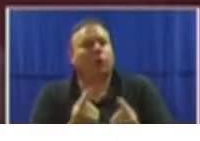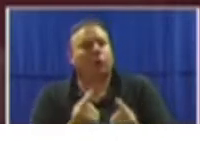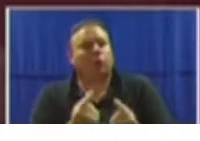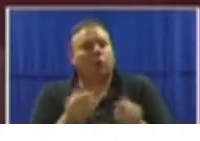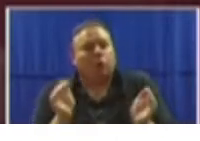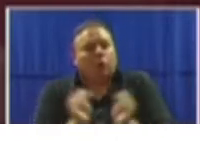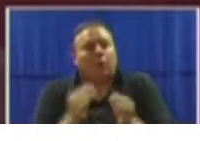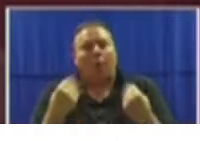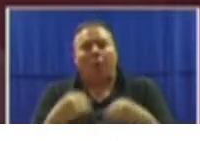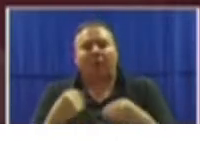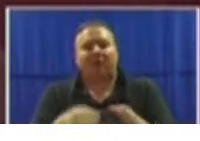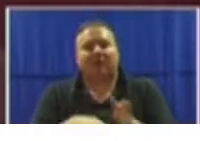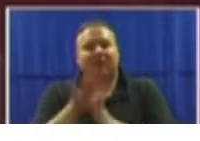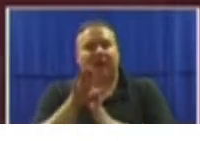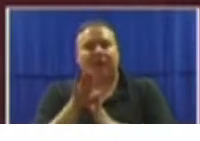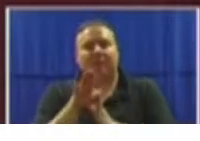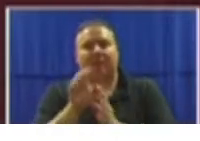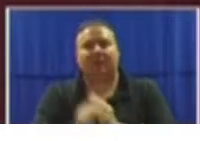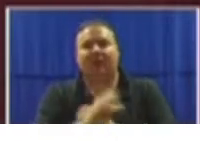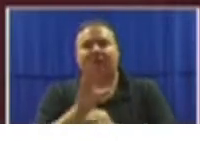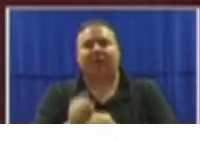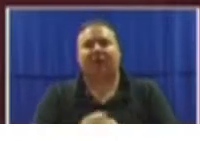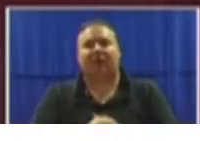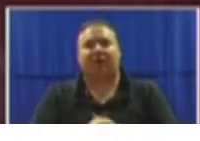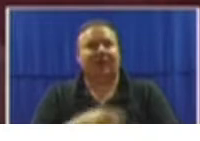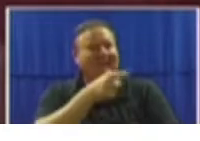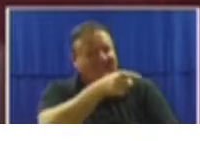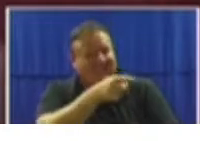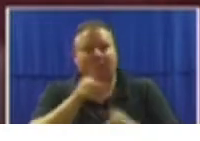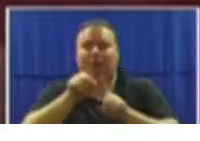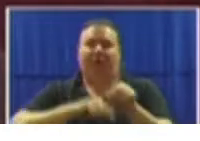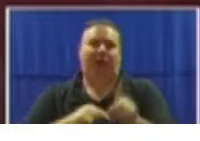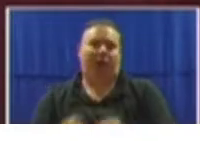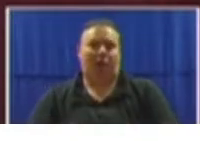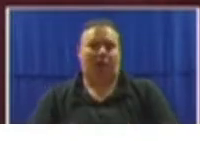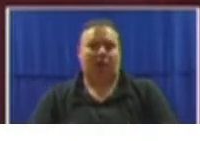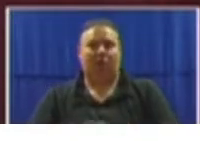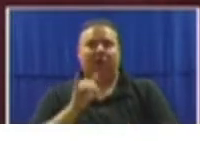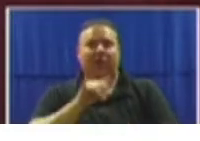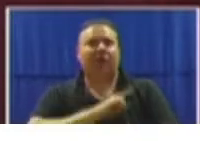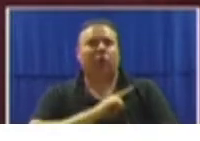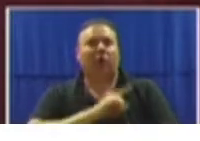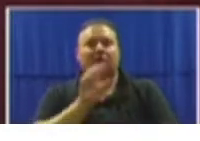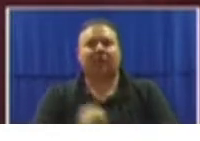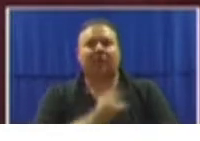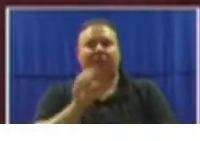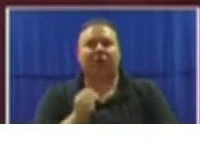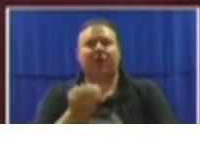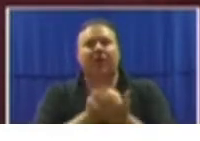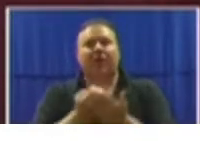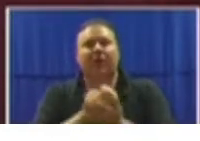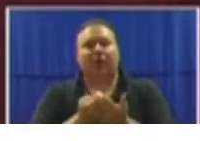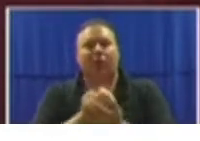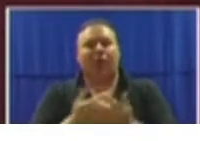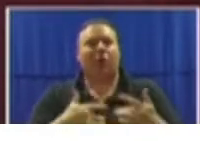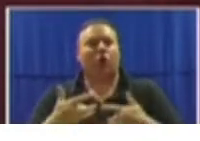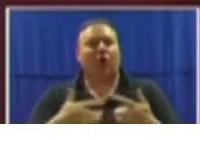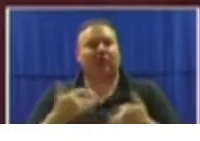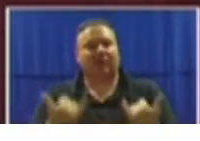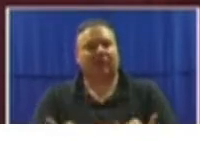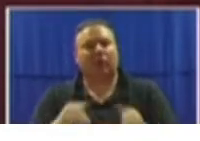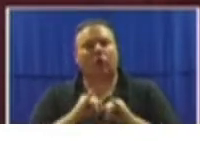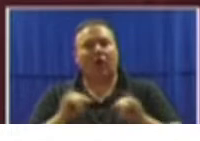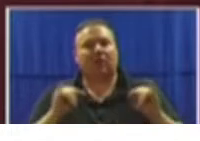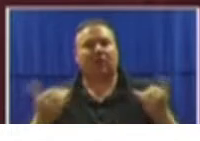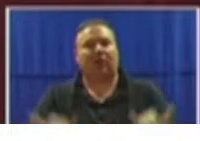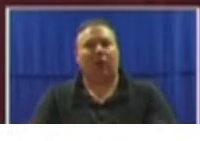small business development in South Africa? That's where she failed. And that is why South Africa is in economic crisis to the detriment of all the people. Look